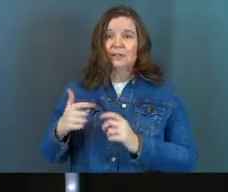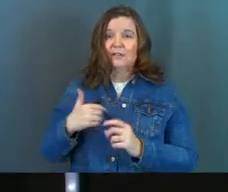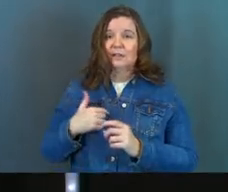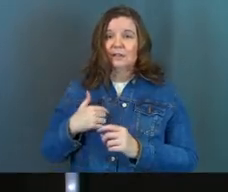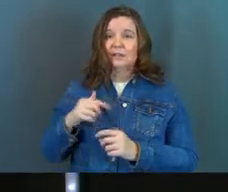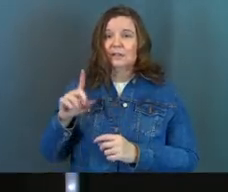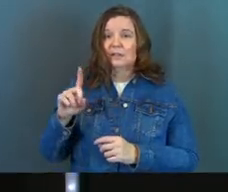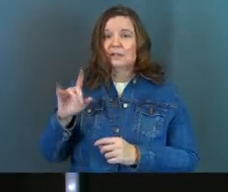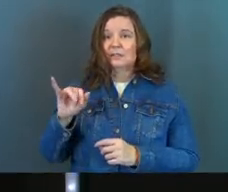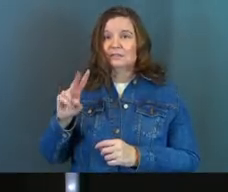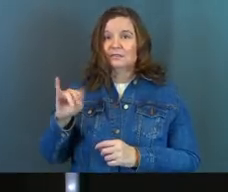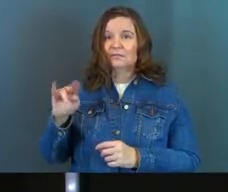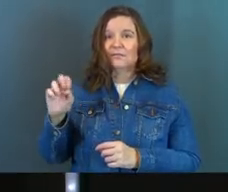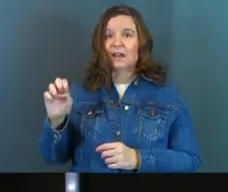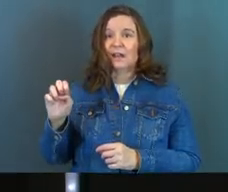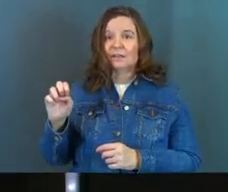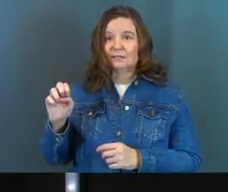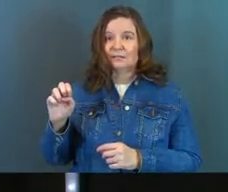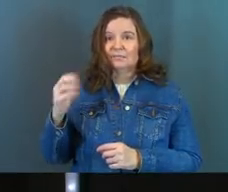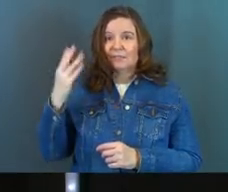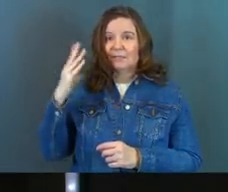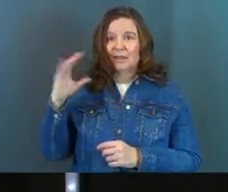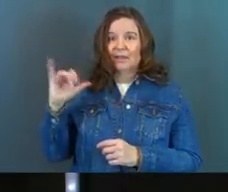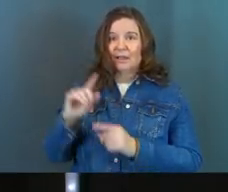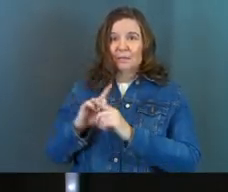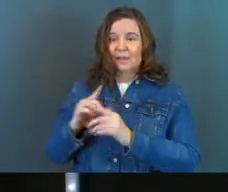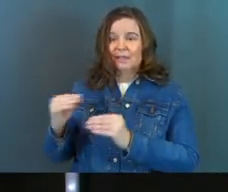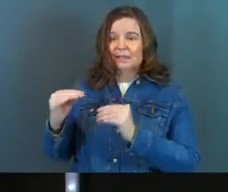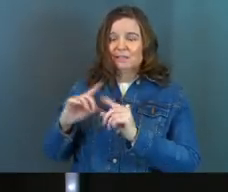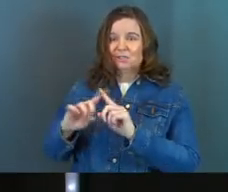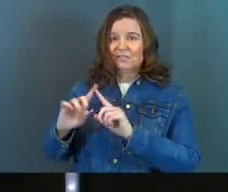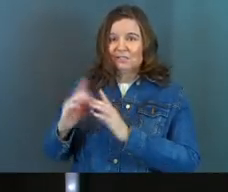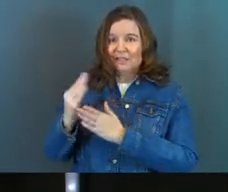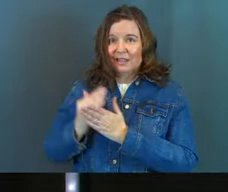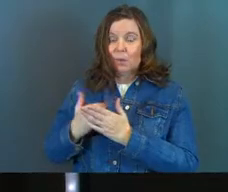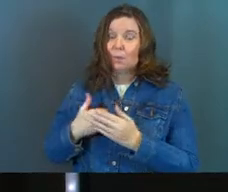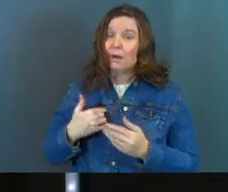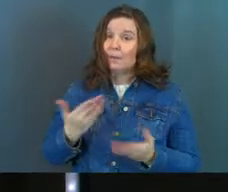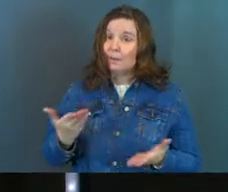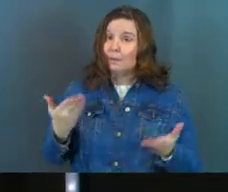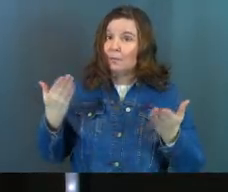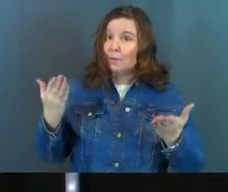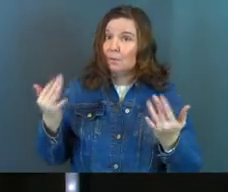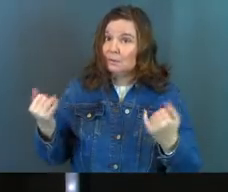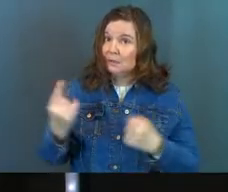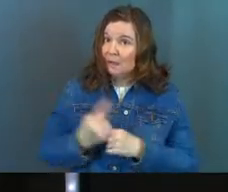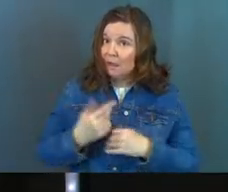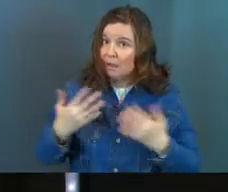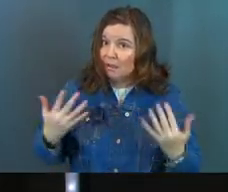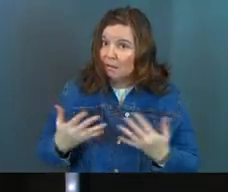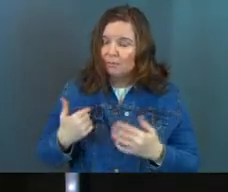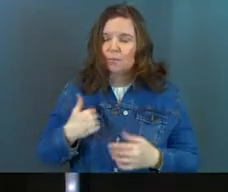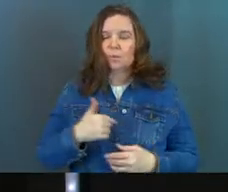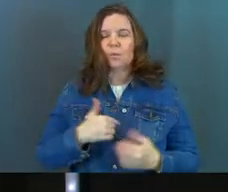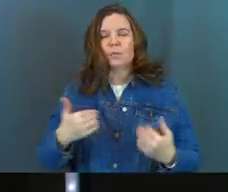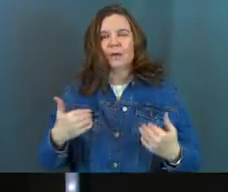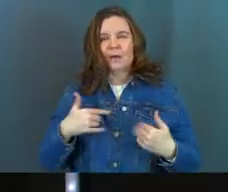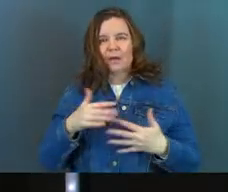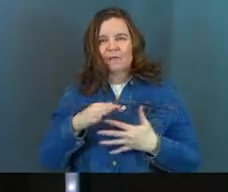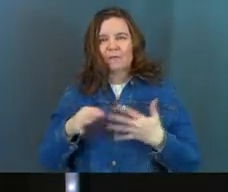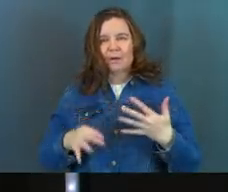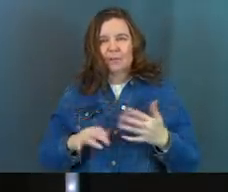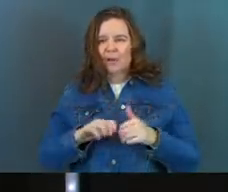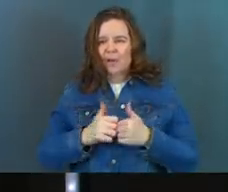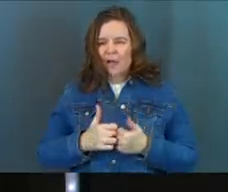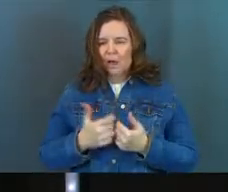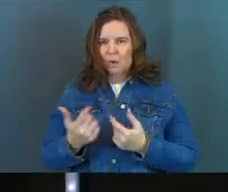us divine mentors that teach us different lessons. And what I'm going to propose to you here today is that we have the option